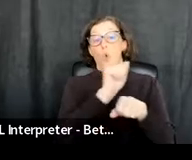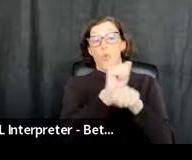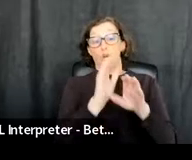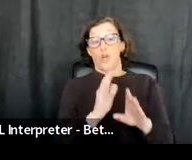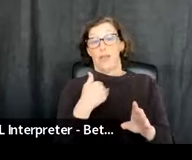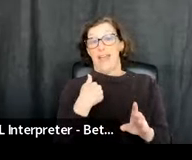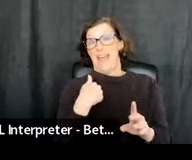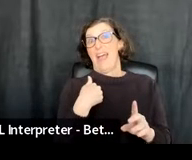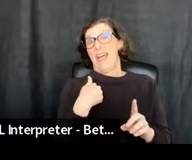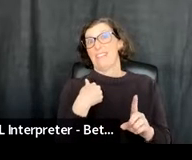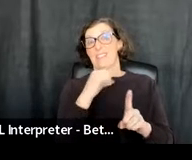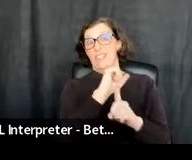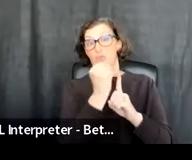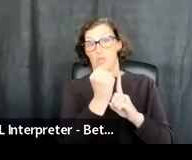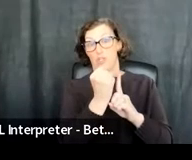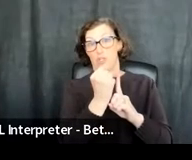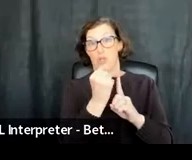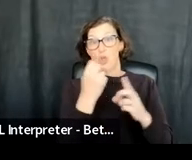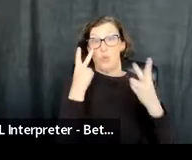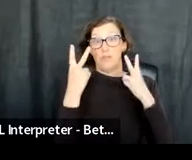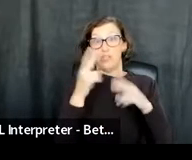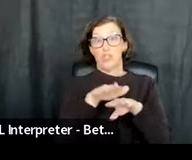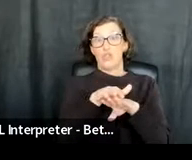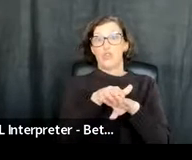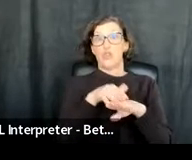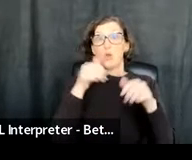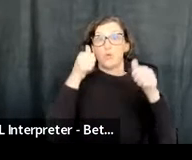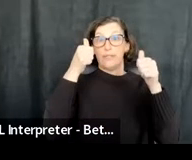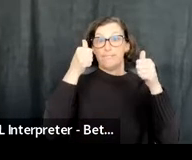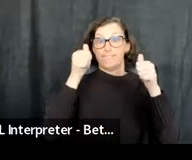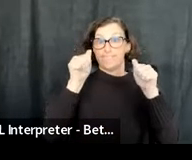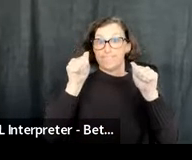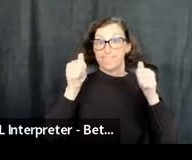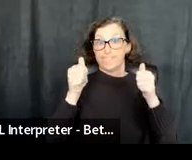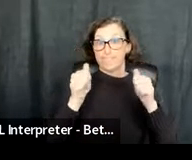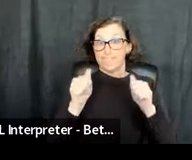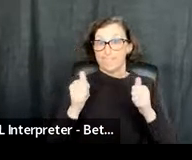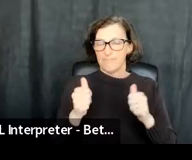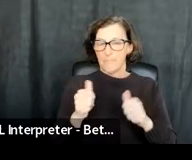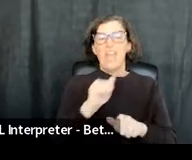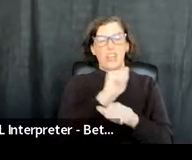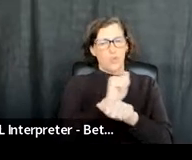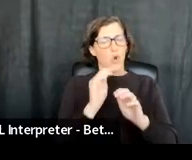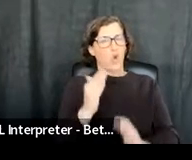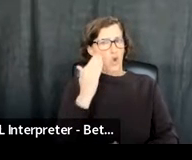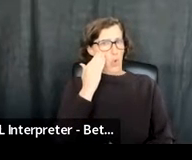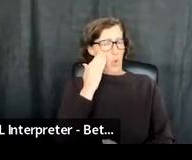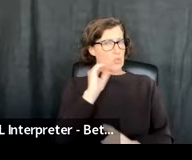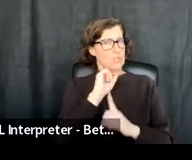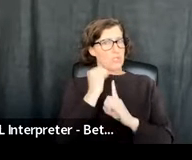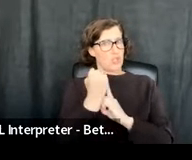that's where their vision is progressively deteriorating, and the employee, is aware of it, is if